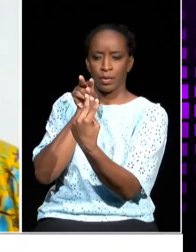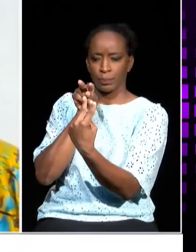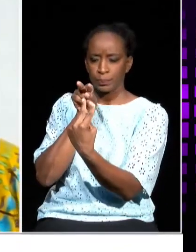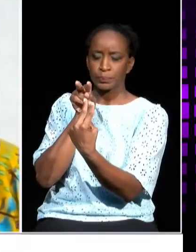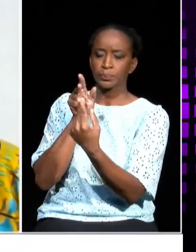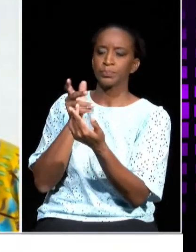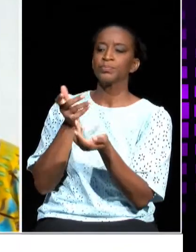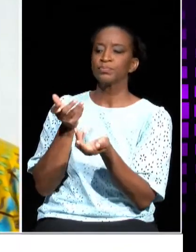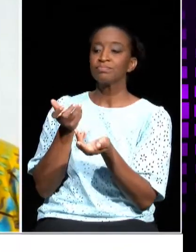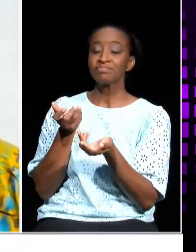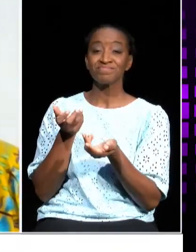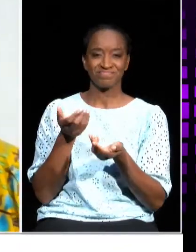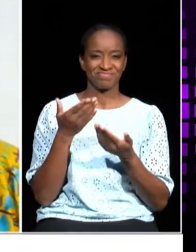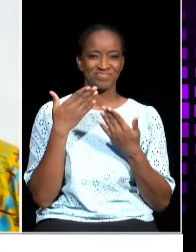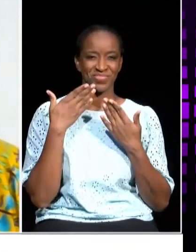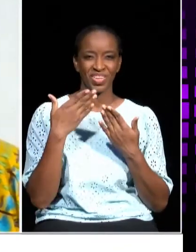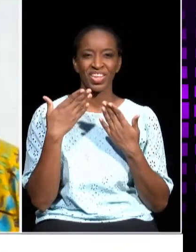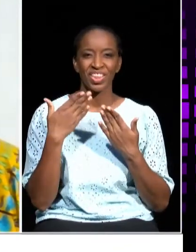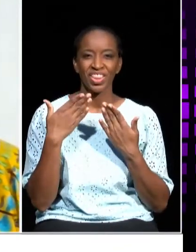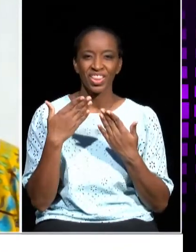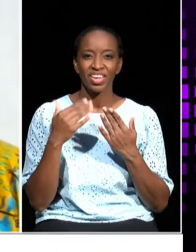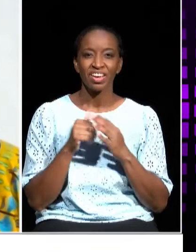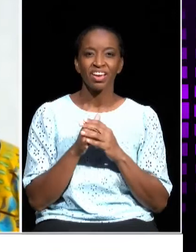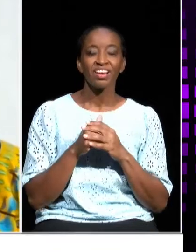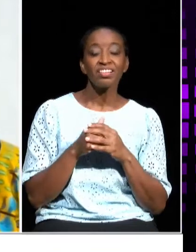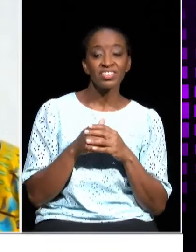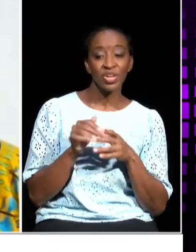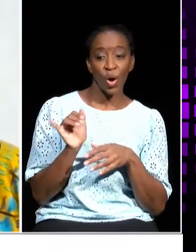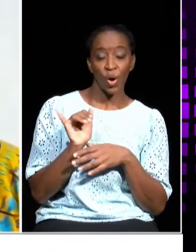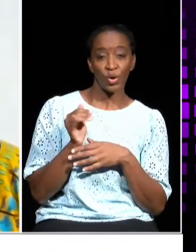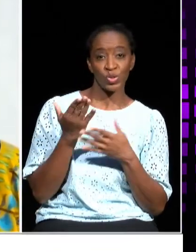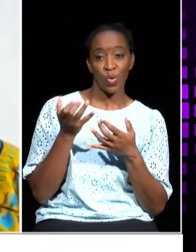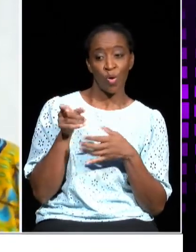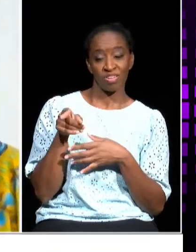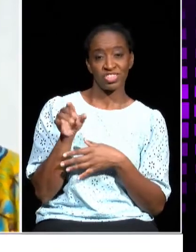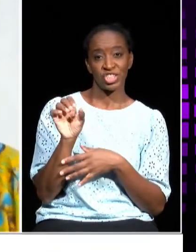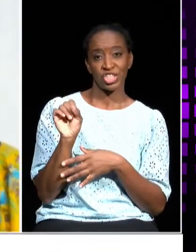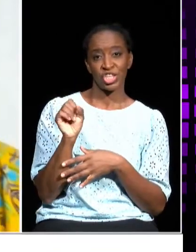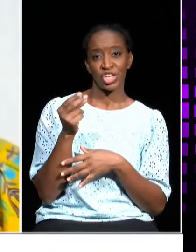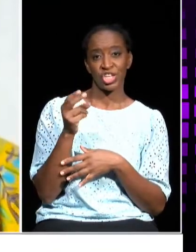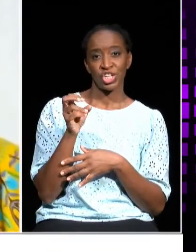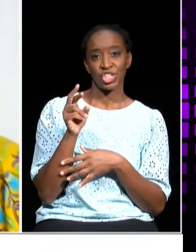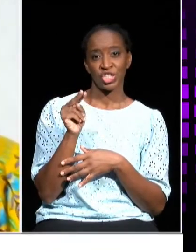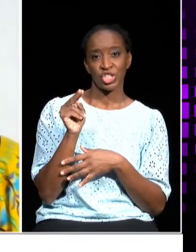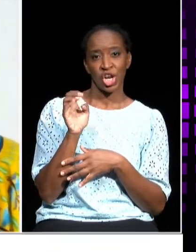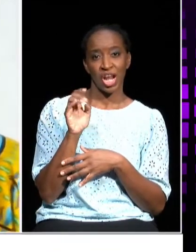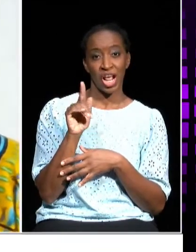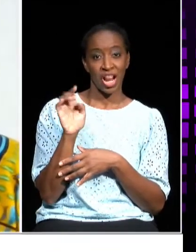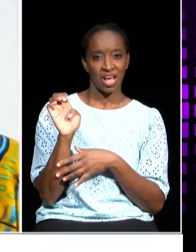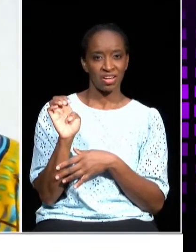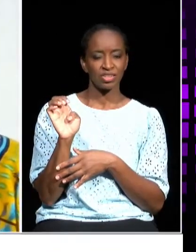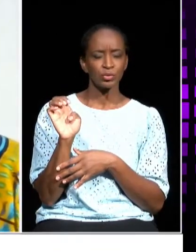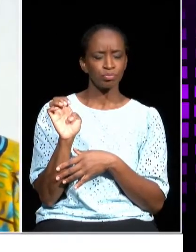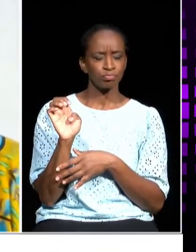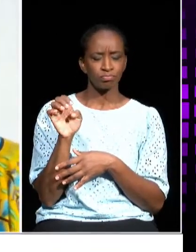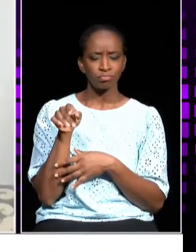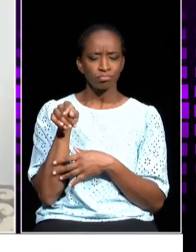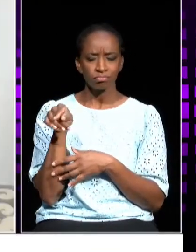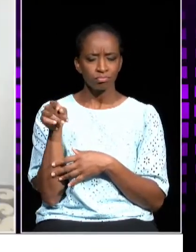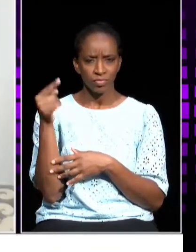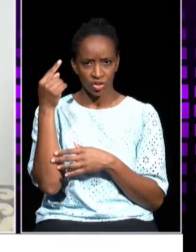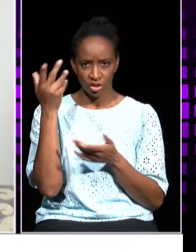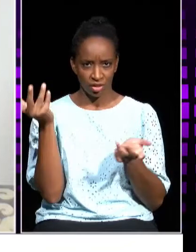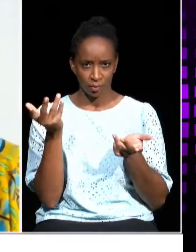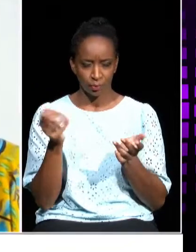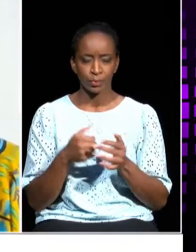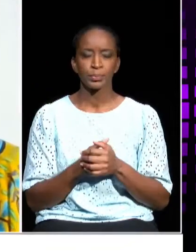Shem. Thank you. And I want Shernell as well to comment on this in terms of the psychological impacts in students being